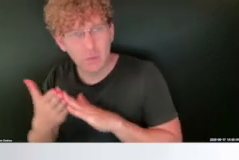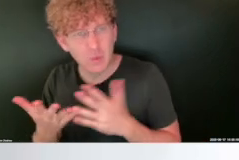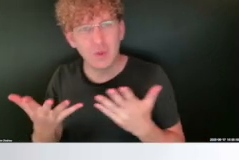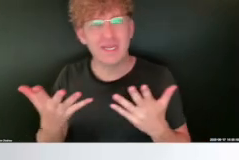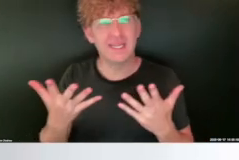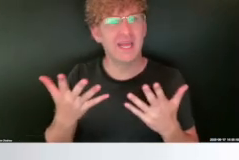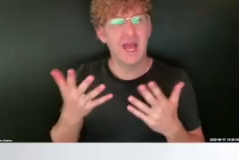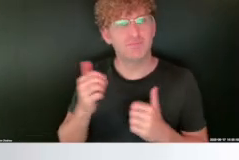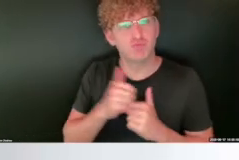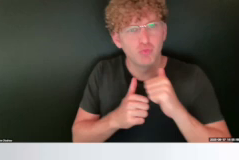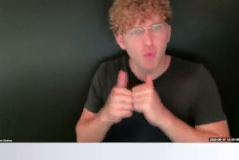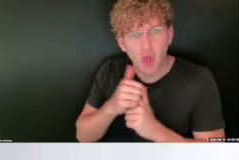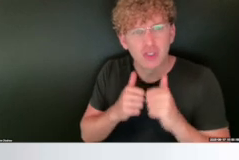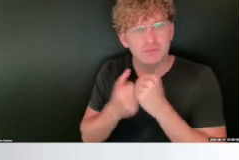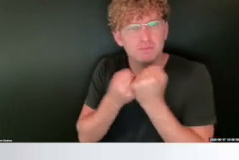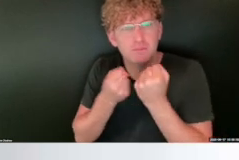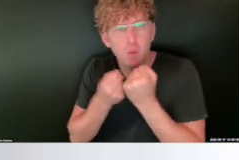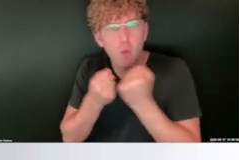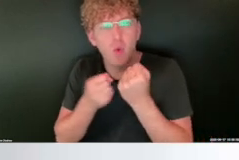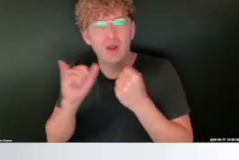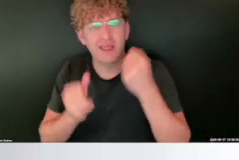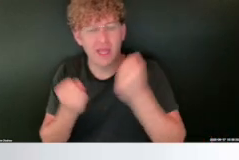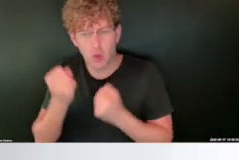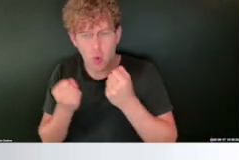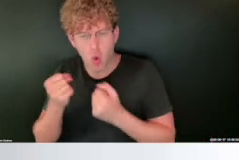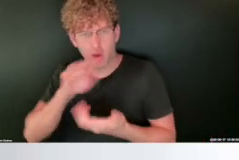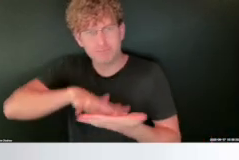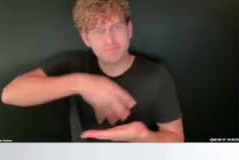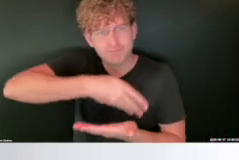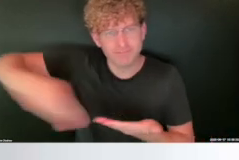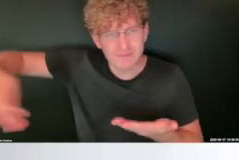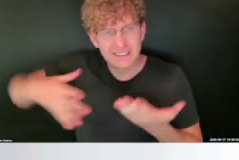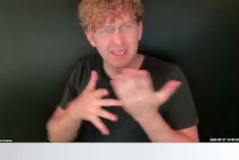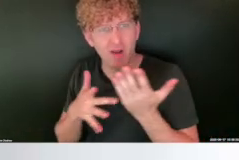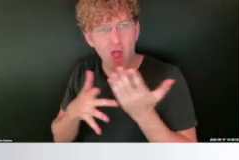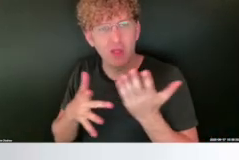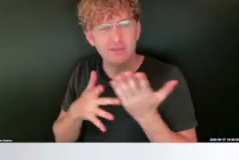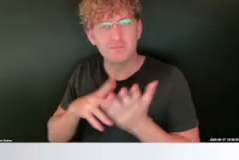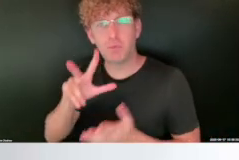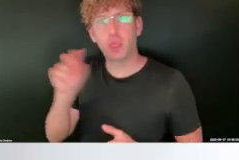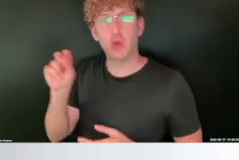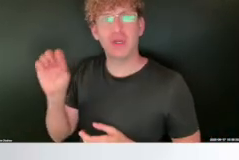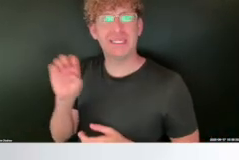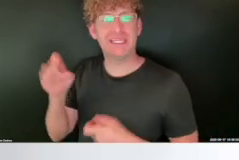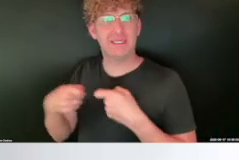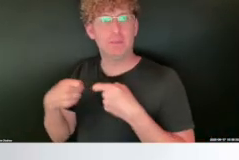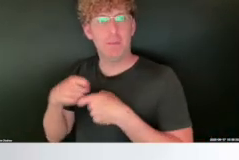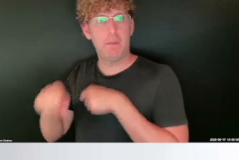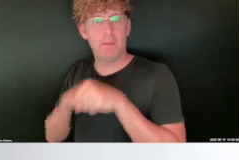30 e-bikes launched at Lincoln High School in San Diego, which provided both students and staff to experience mobility without a